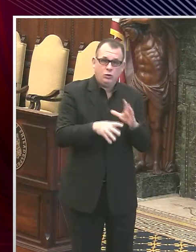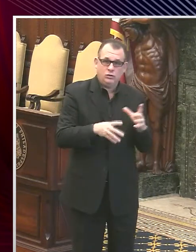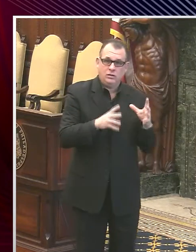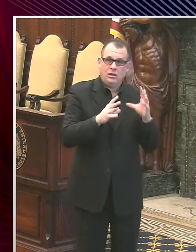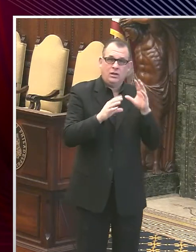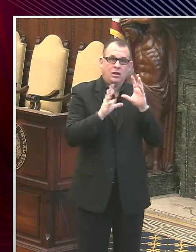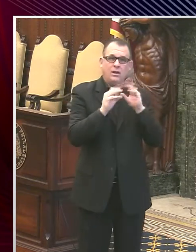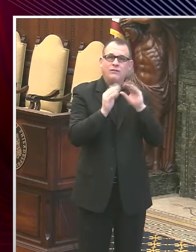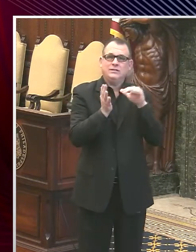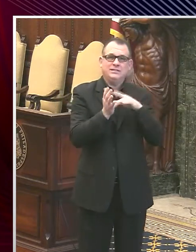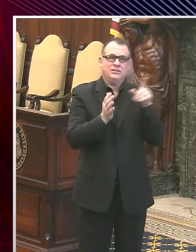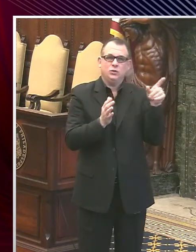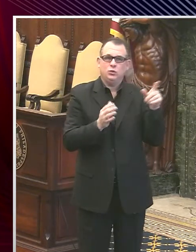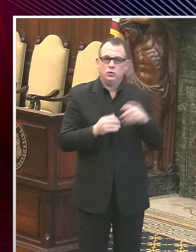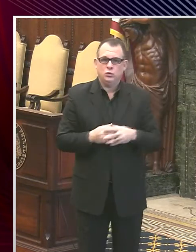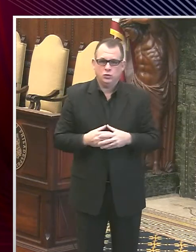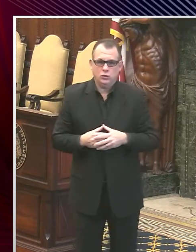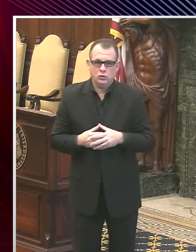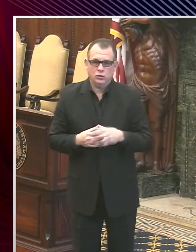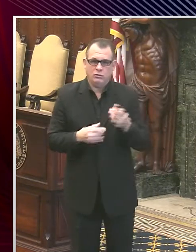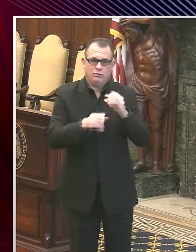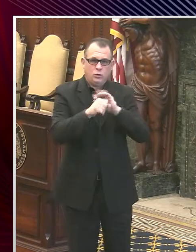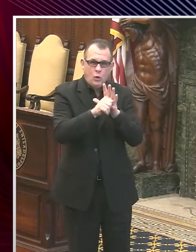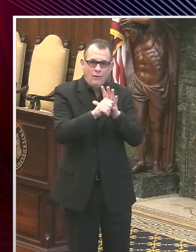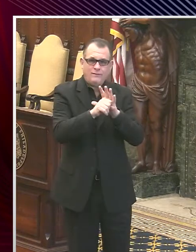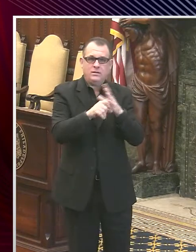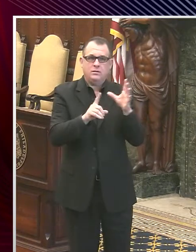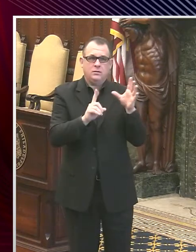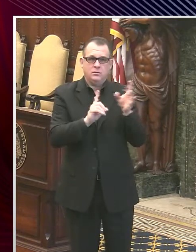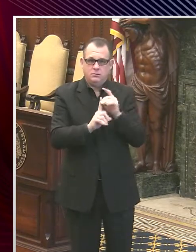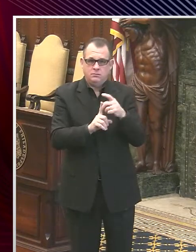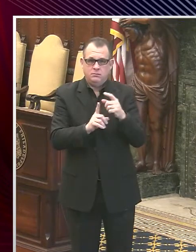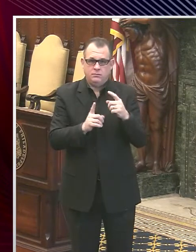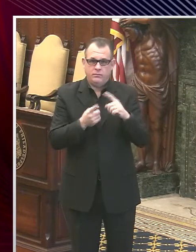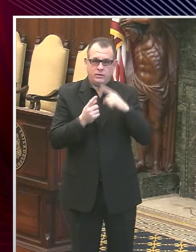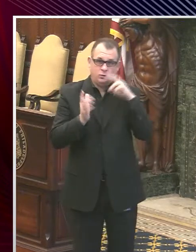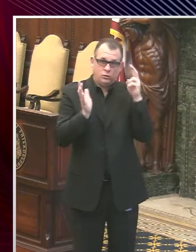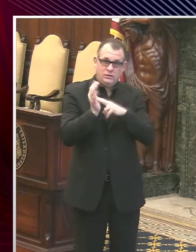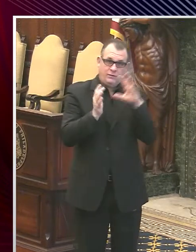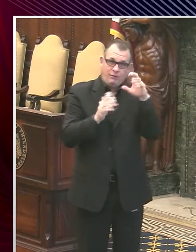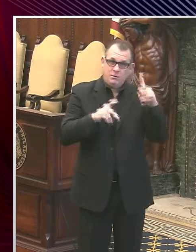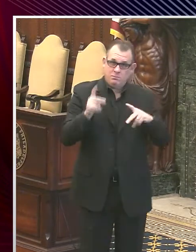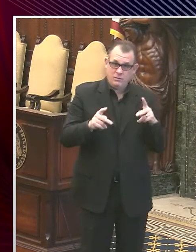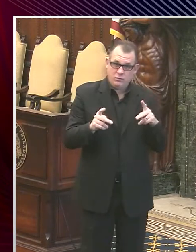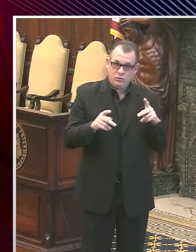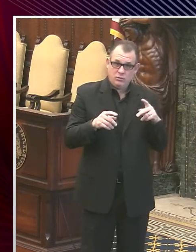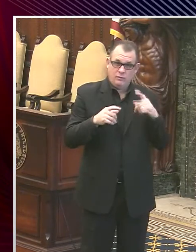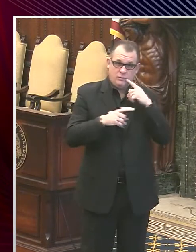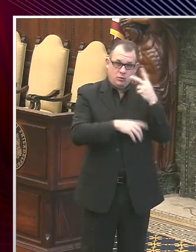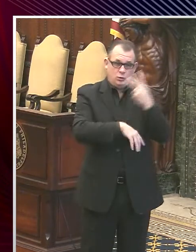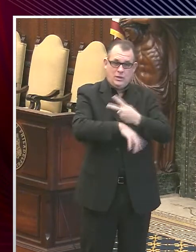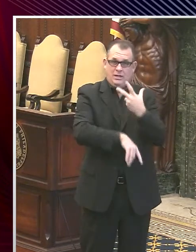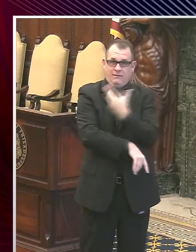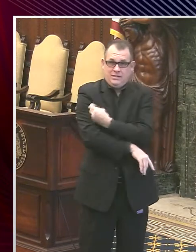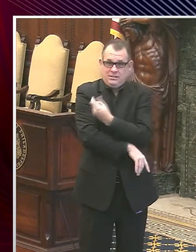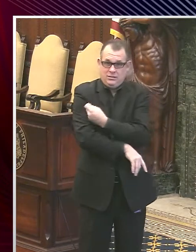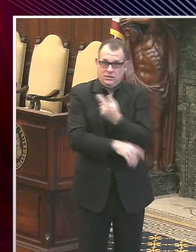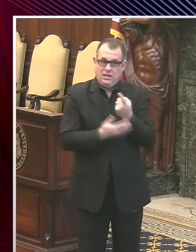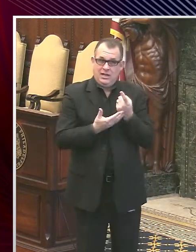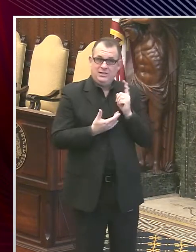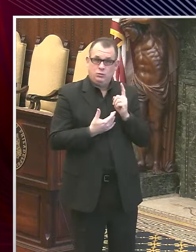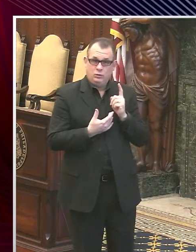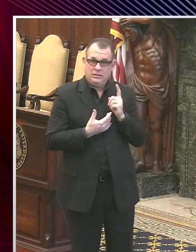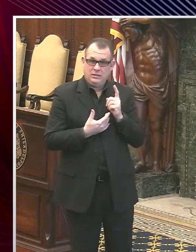workers at the convention center, run by an organization called Philly Fighting COVID. And they vaccinated about 2,500 people in 2 days.